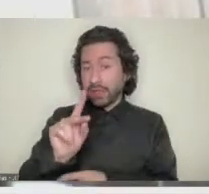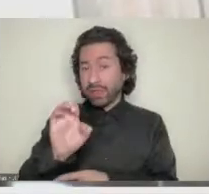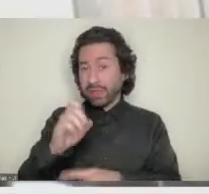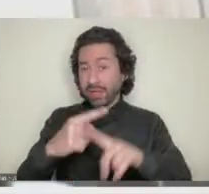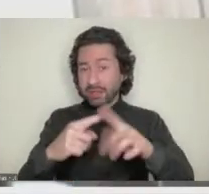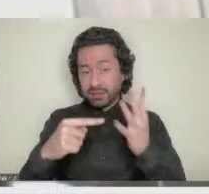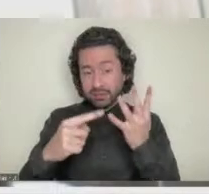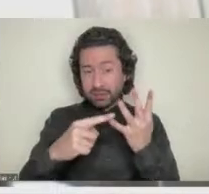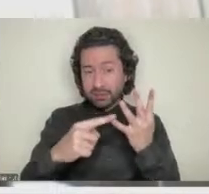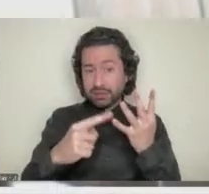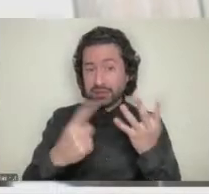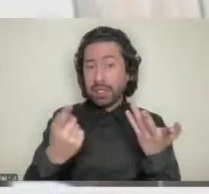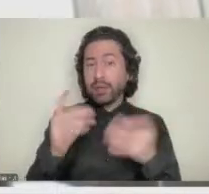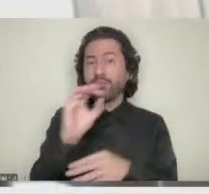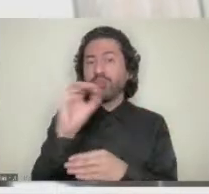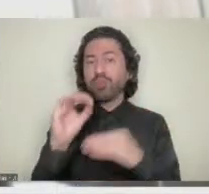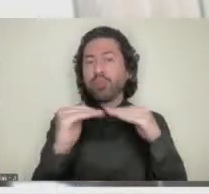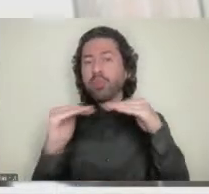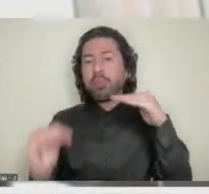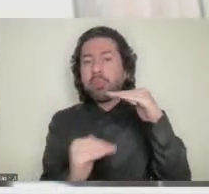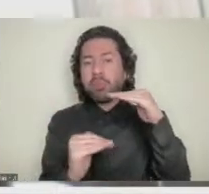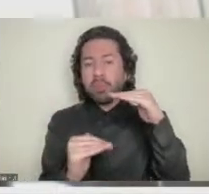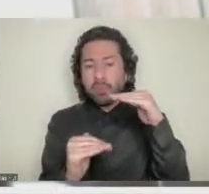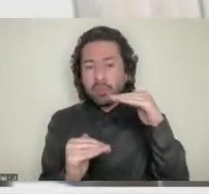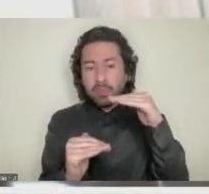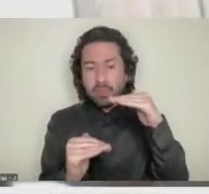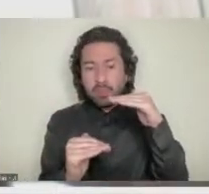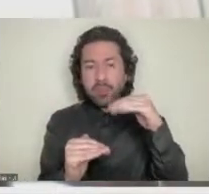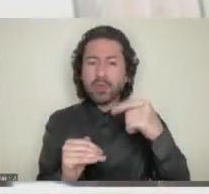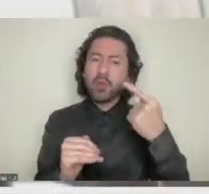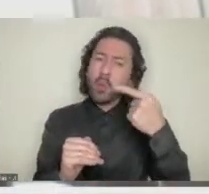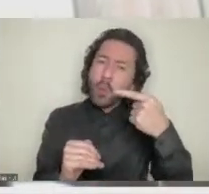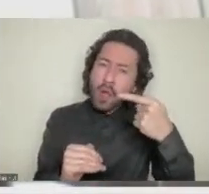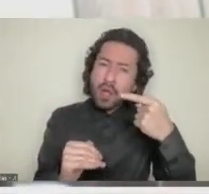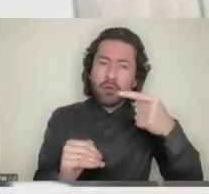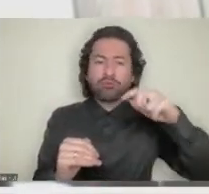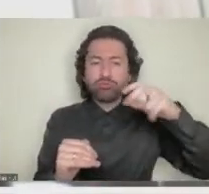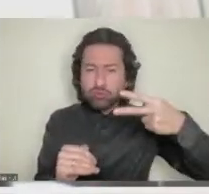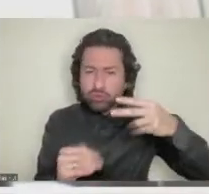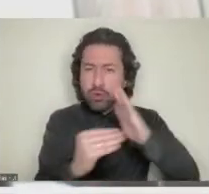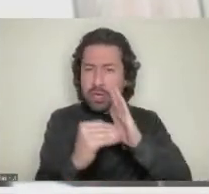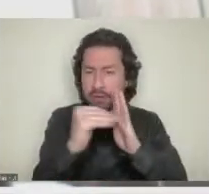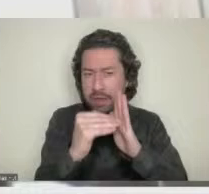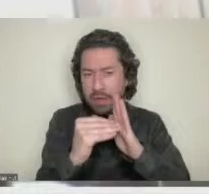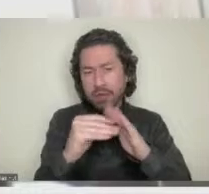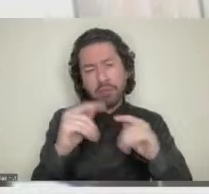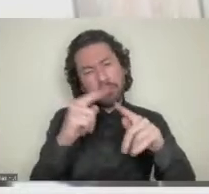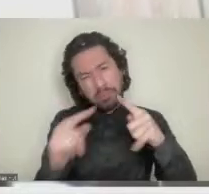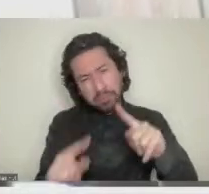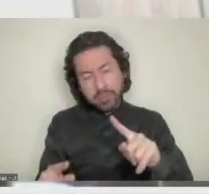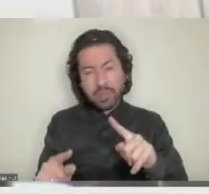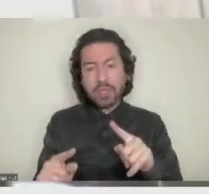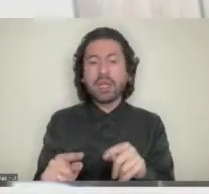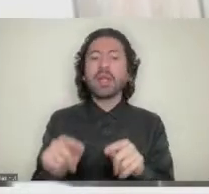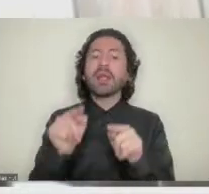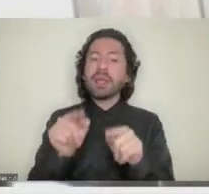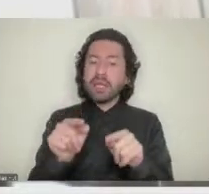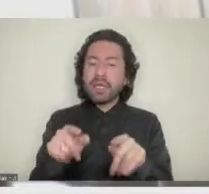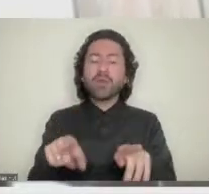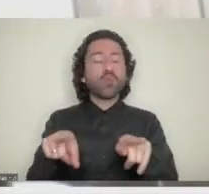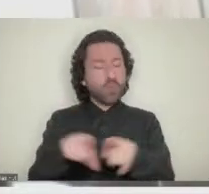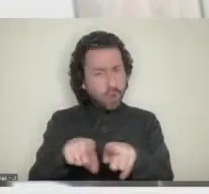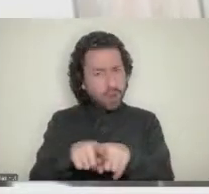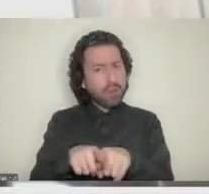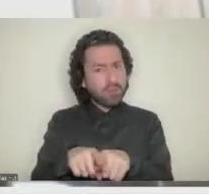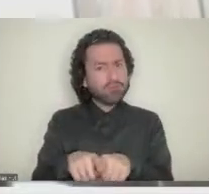And the last index is the percentage below level 1 or level 2 in PISA or ERSE.